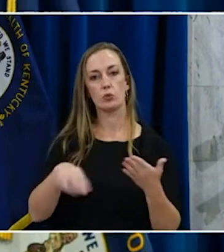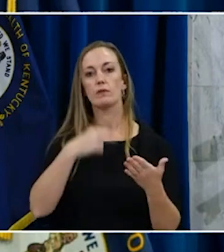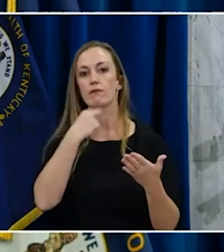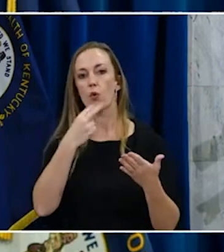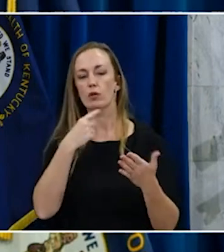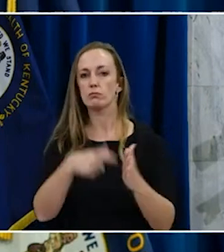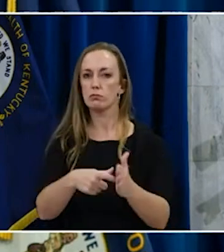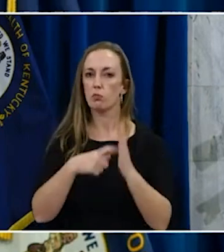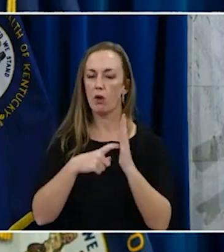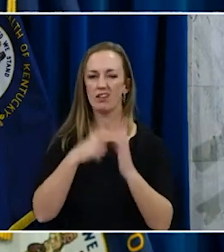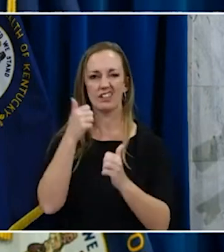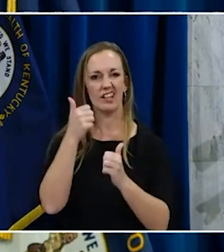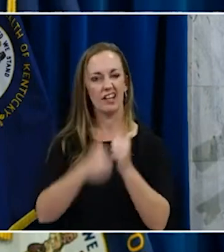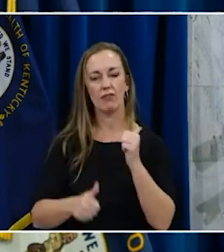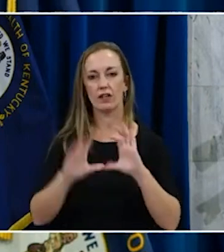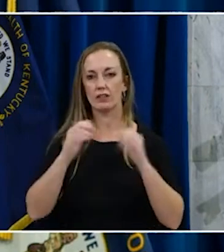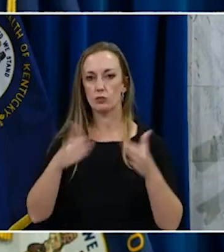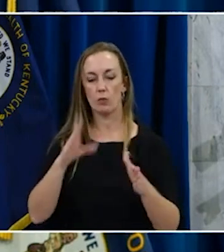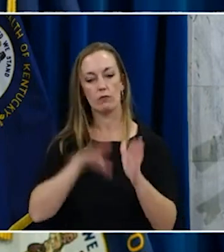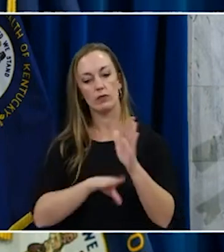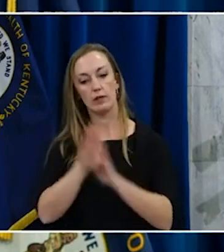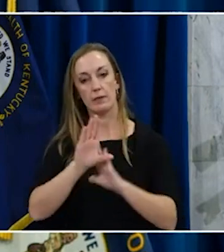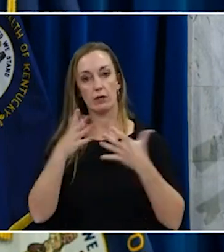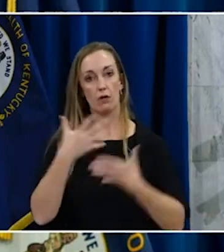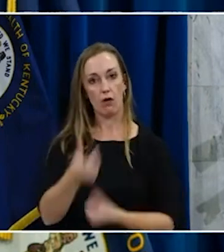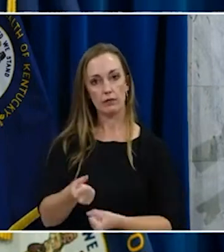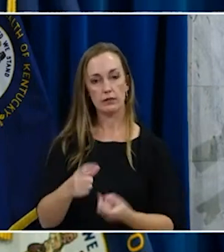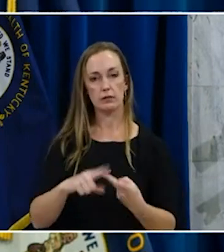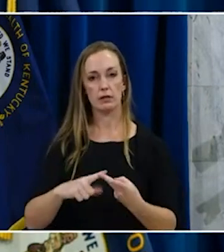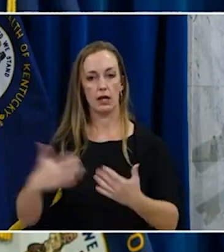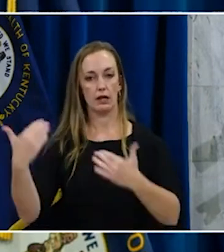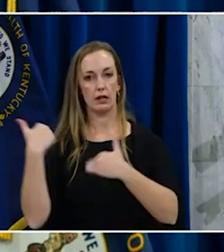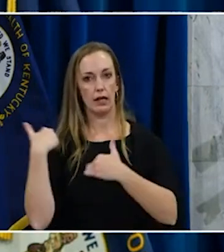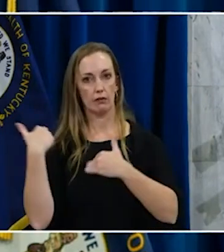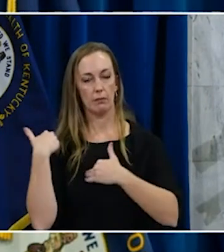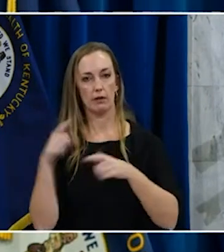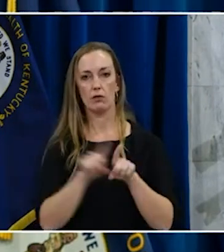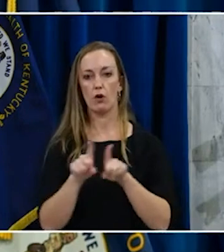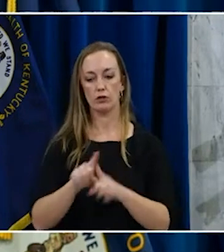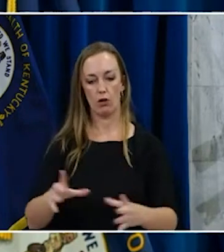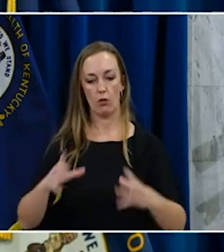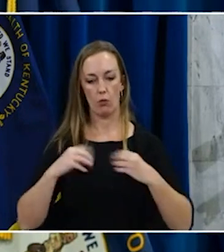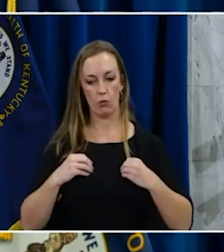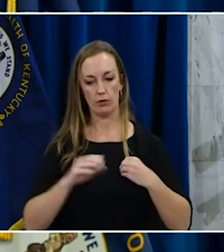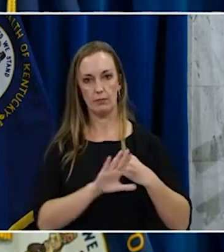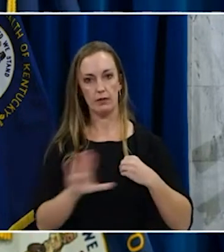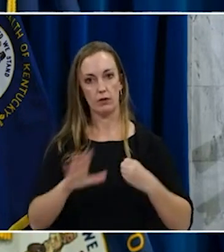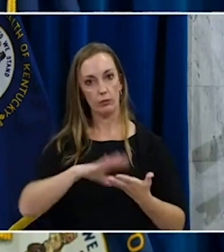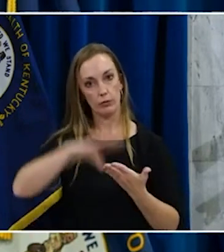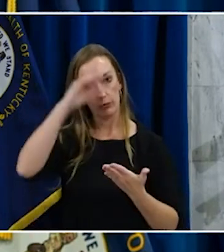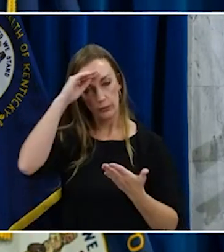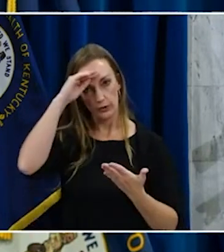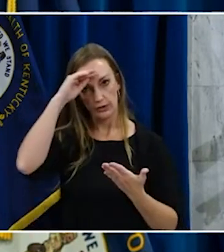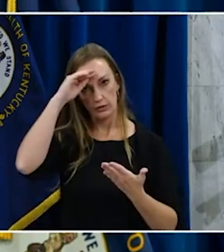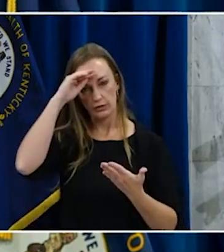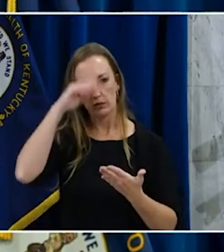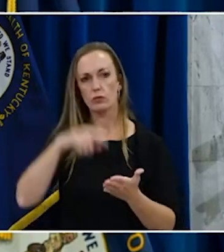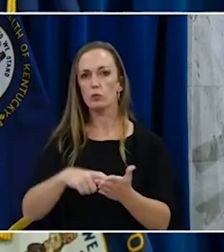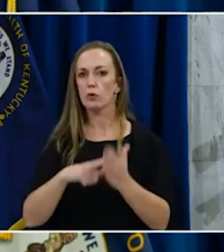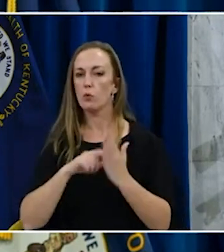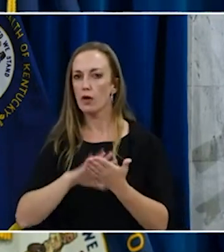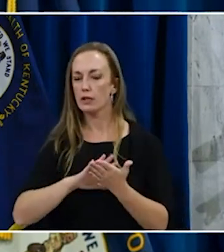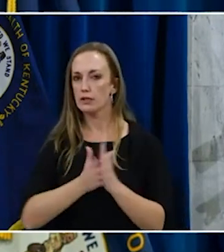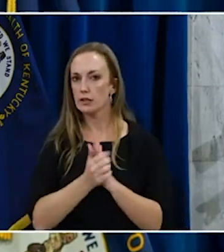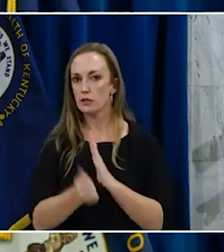any classroom to build confidence, accountability, and ownership in their learning, imperative skills for